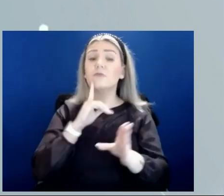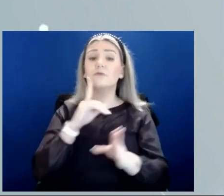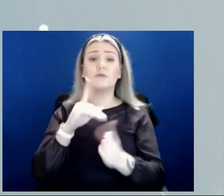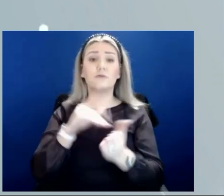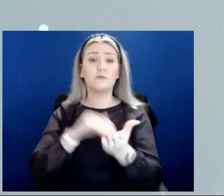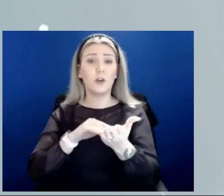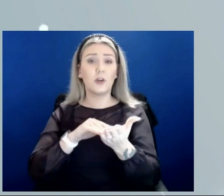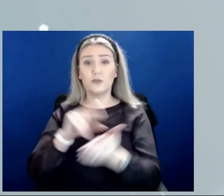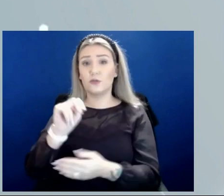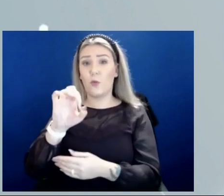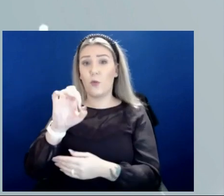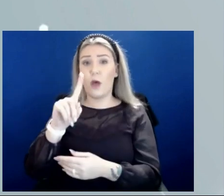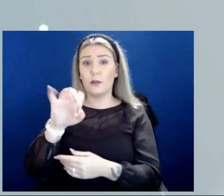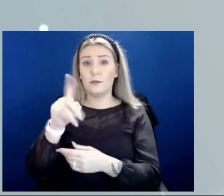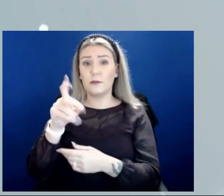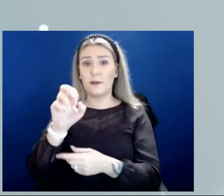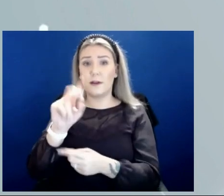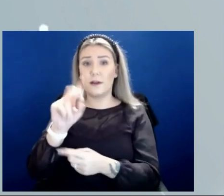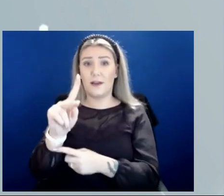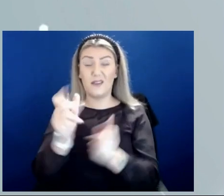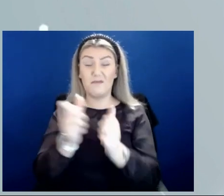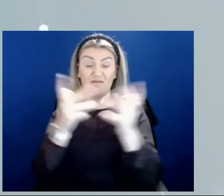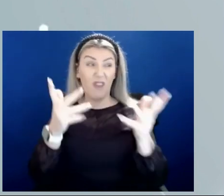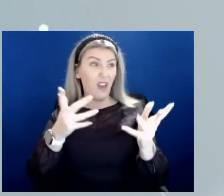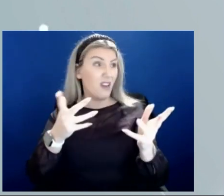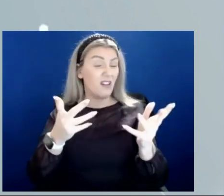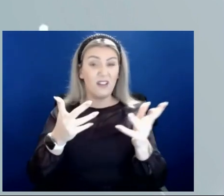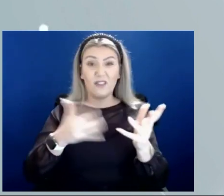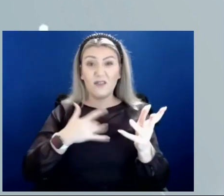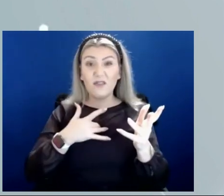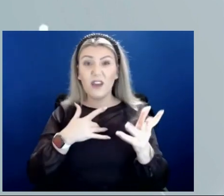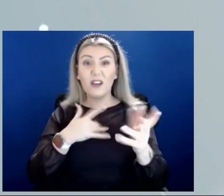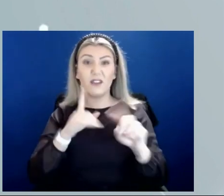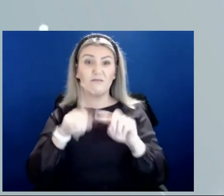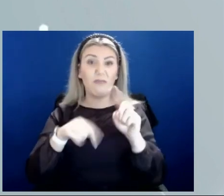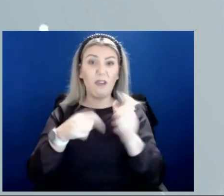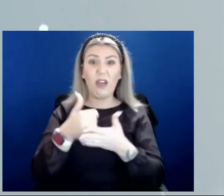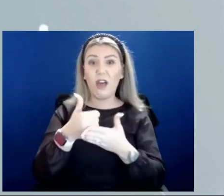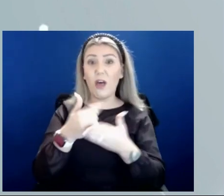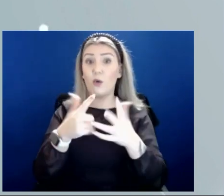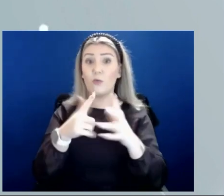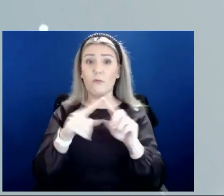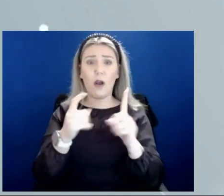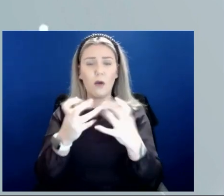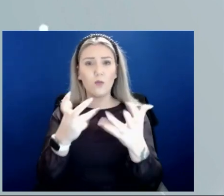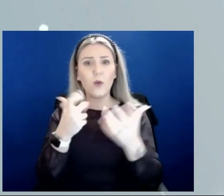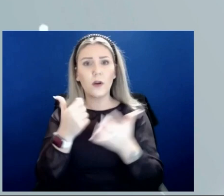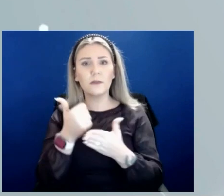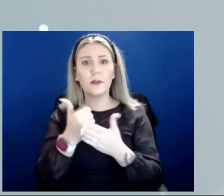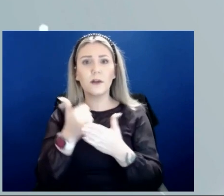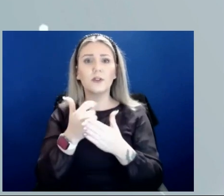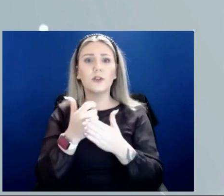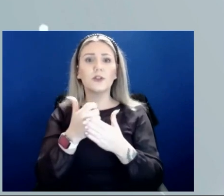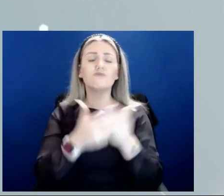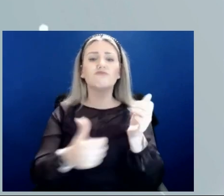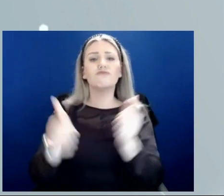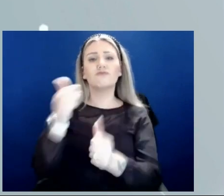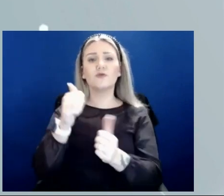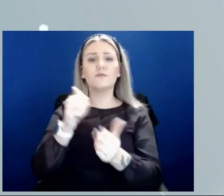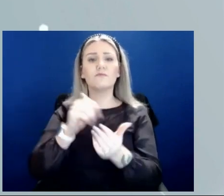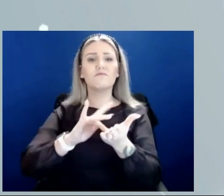many do just simply feel helpless. They want to help in any way they can. Chief Medical Officer at Heart to Heart International, Dr.